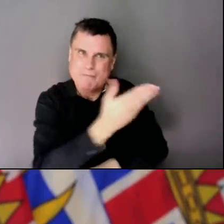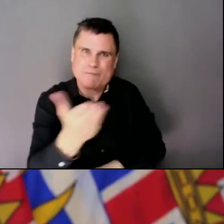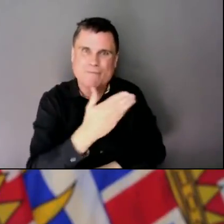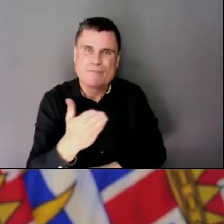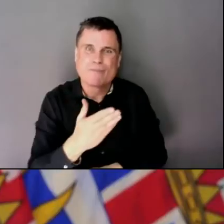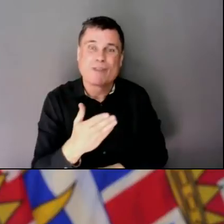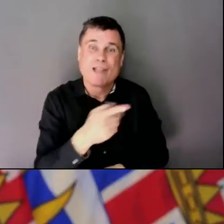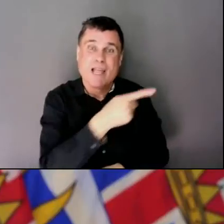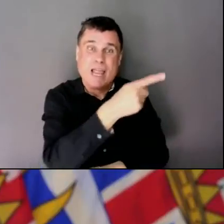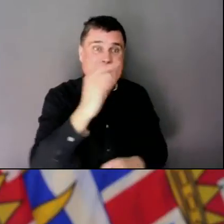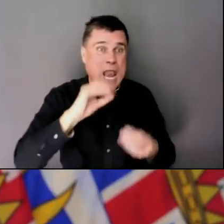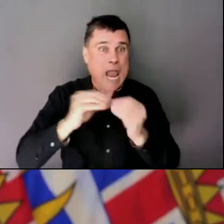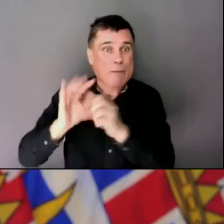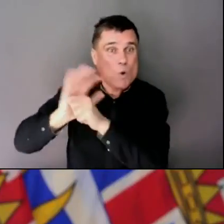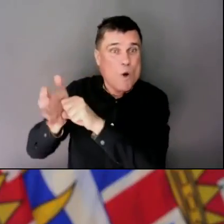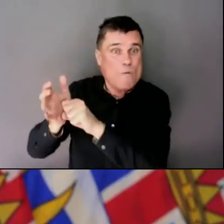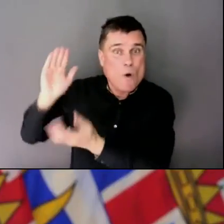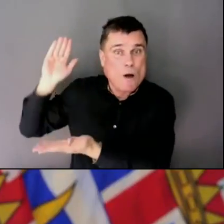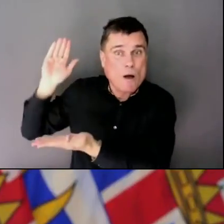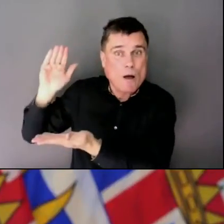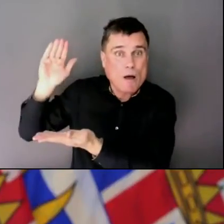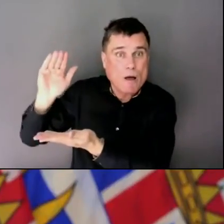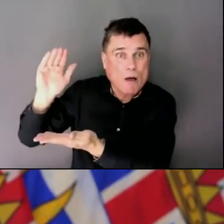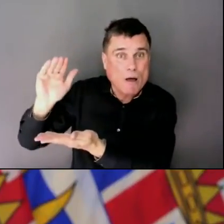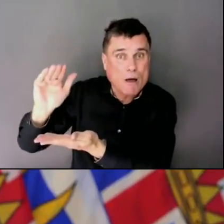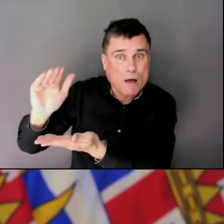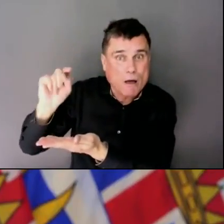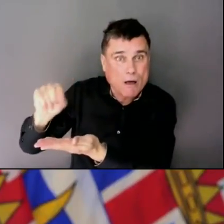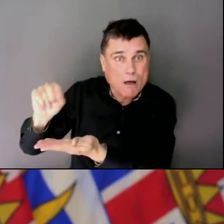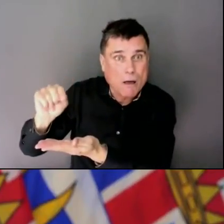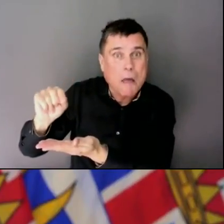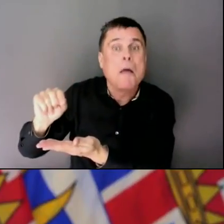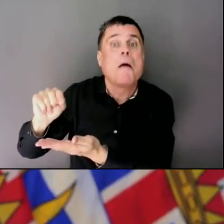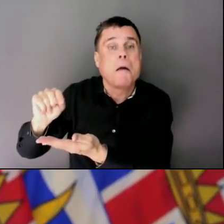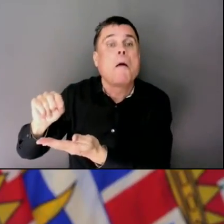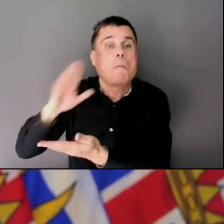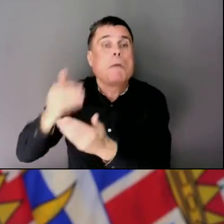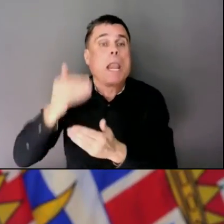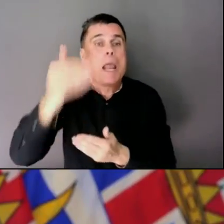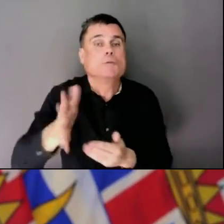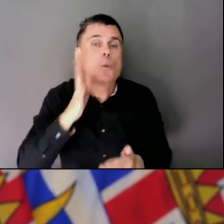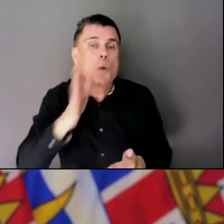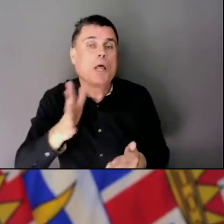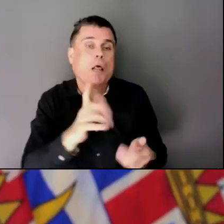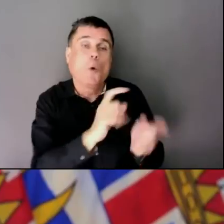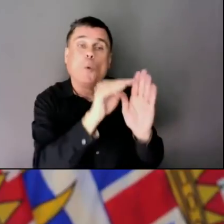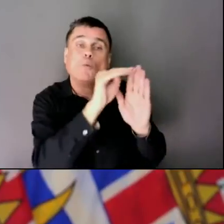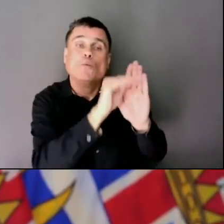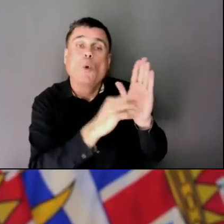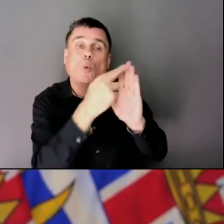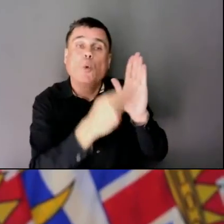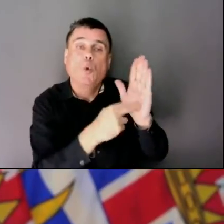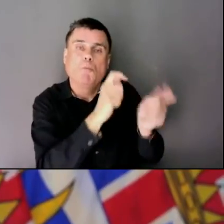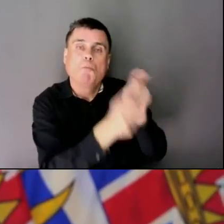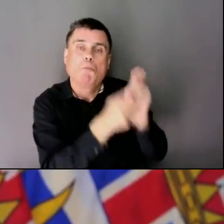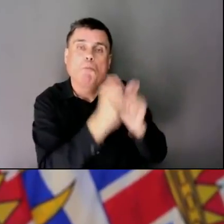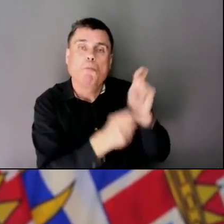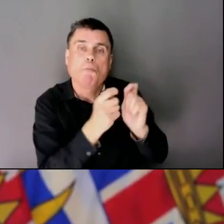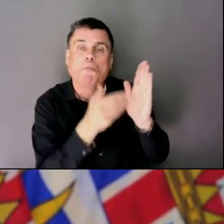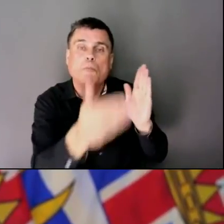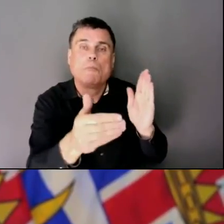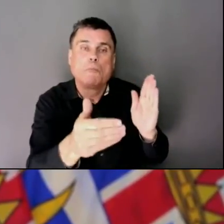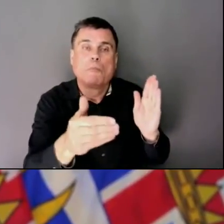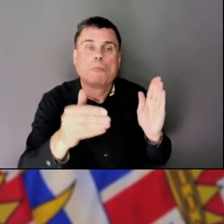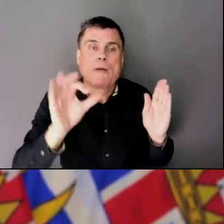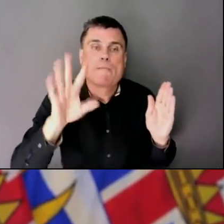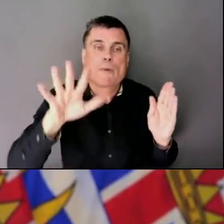February, that's when the next revision of our orders is potential. February 5th is when the orders